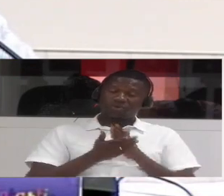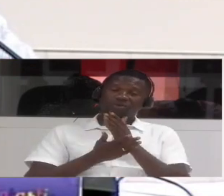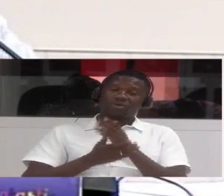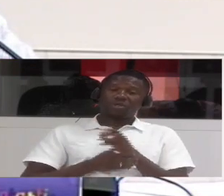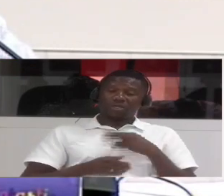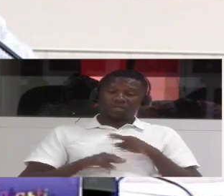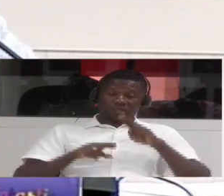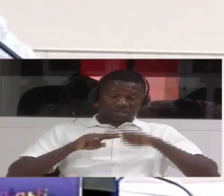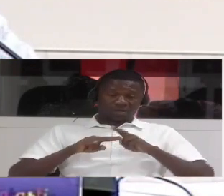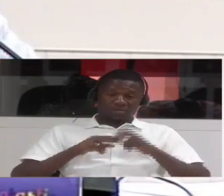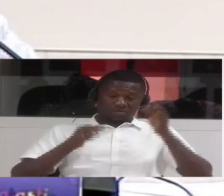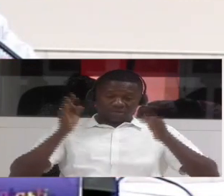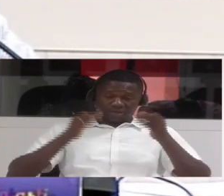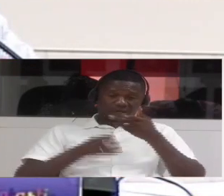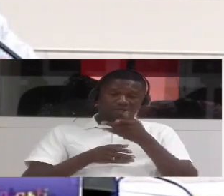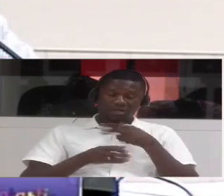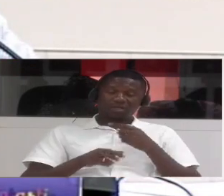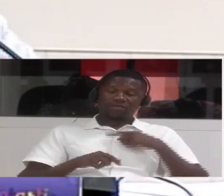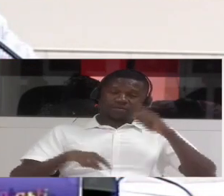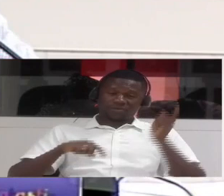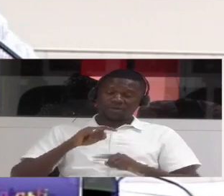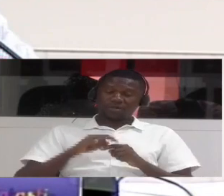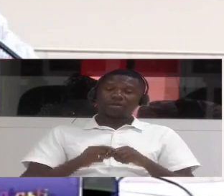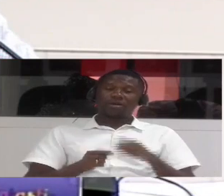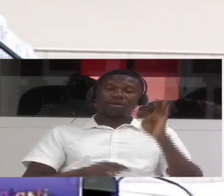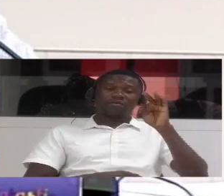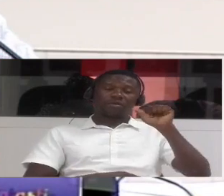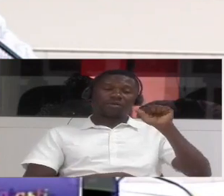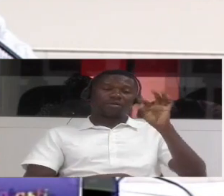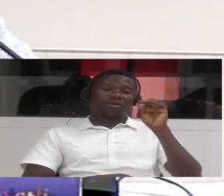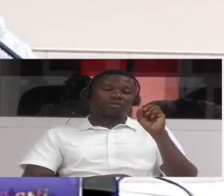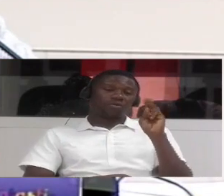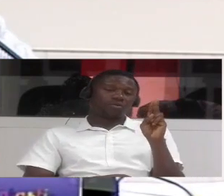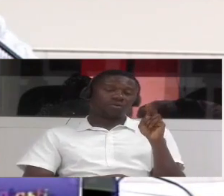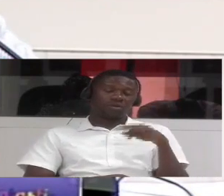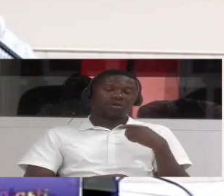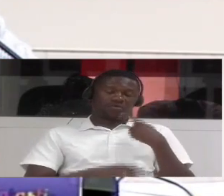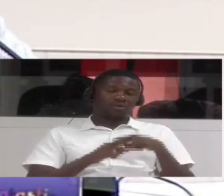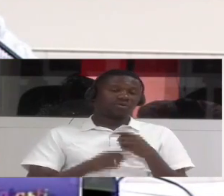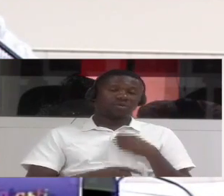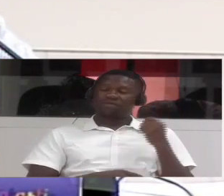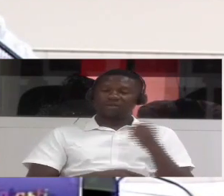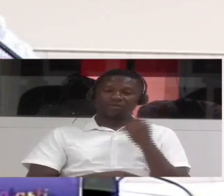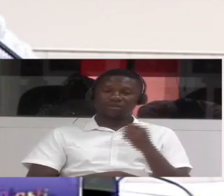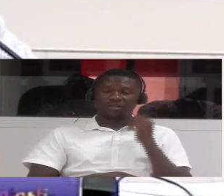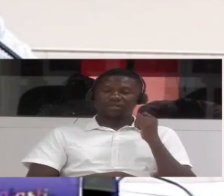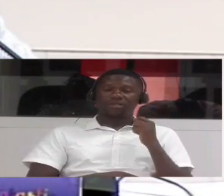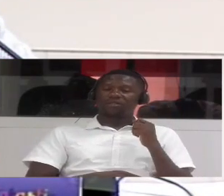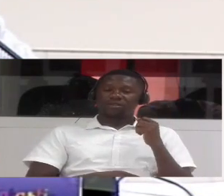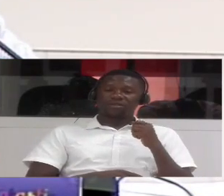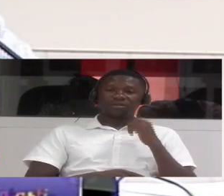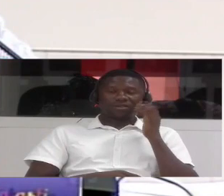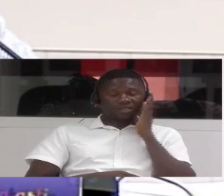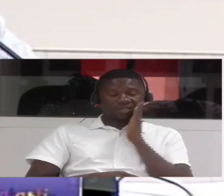then he eventually convicted Fatou. Of course, it was very serious. And a fine